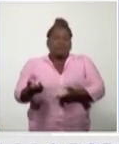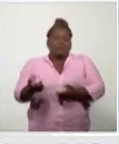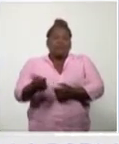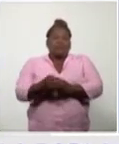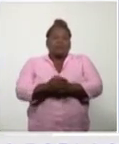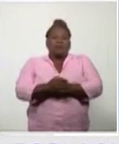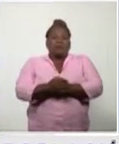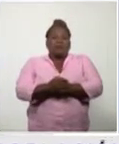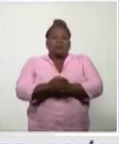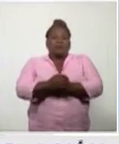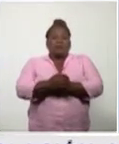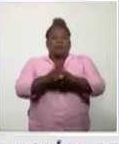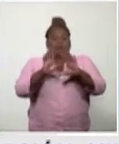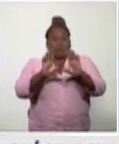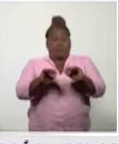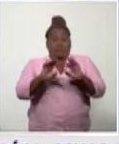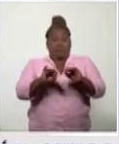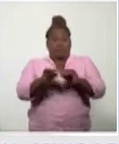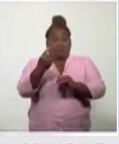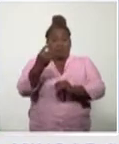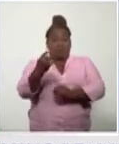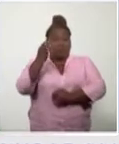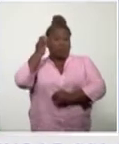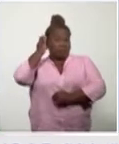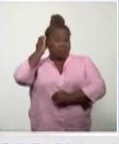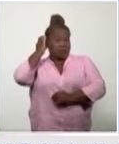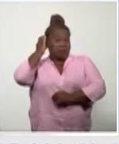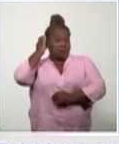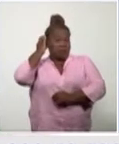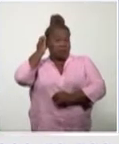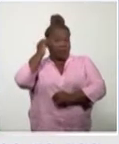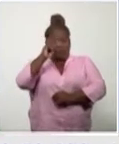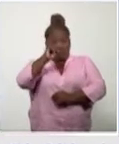77-year-old female patient